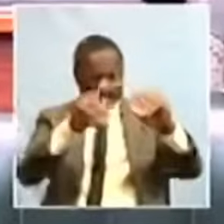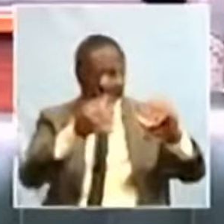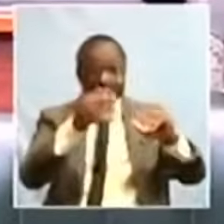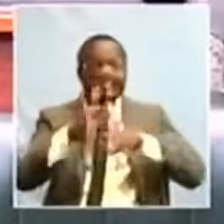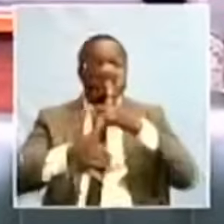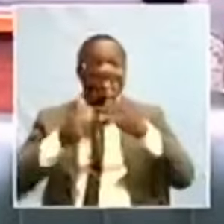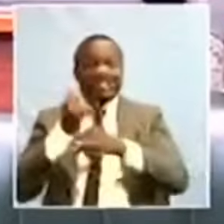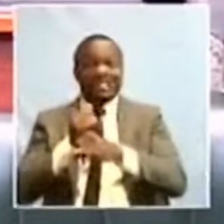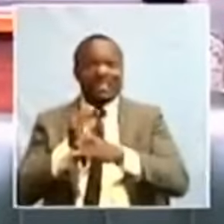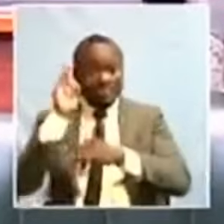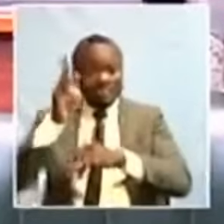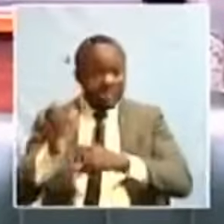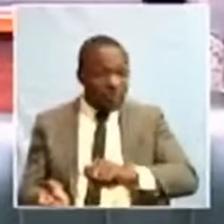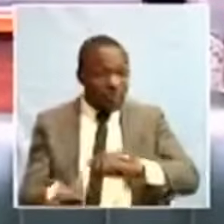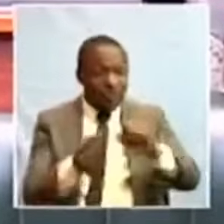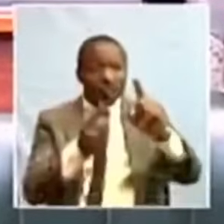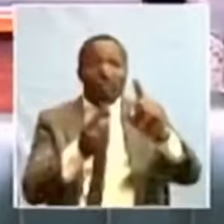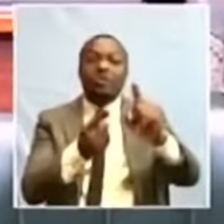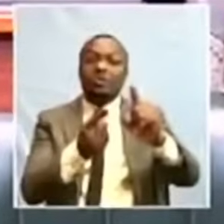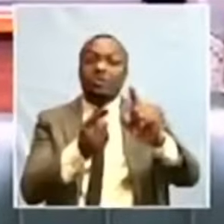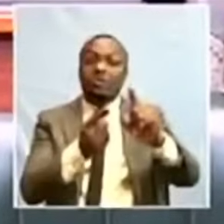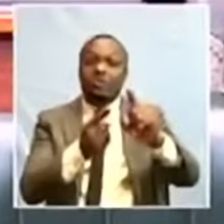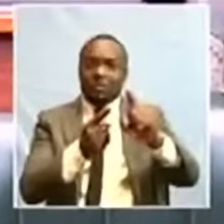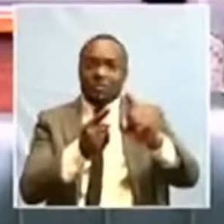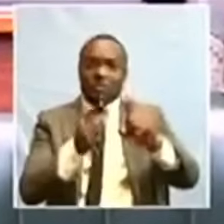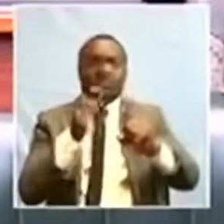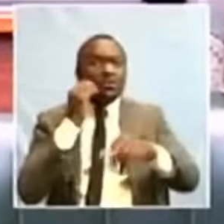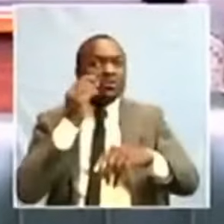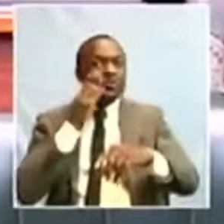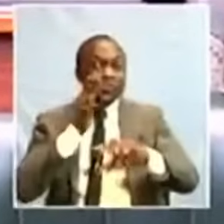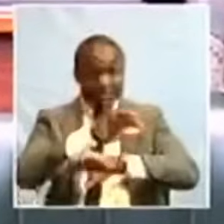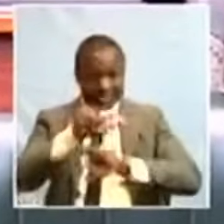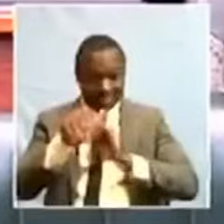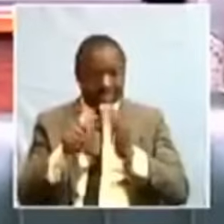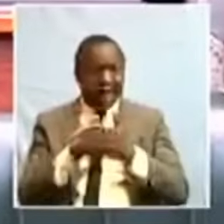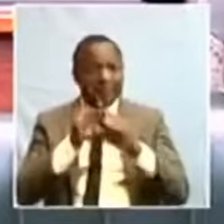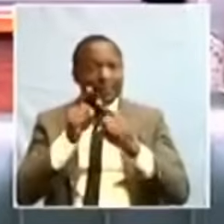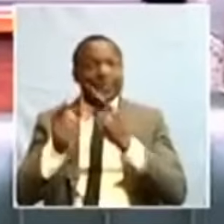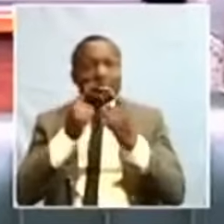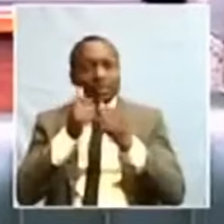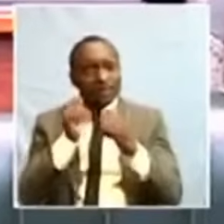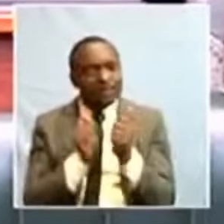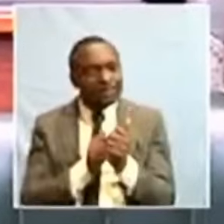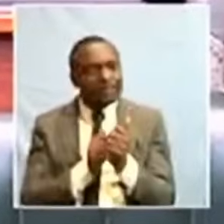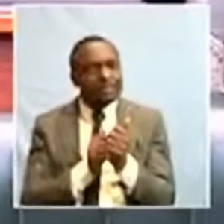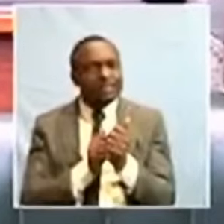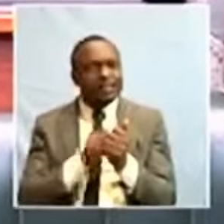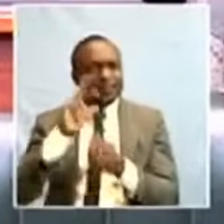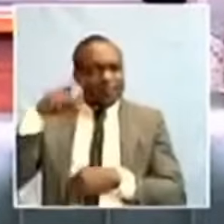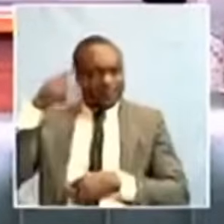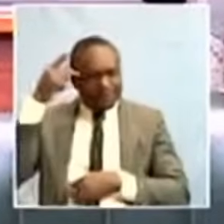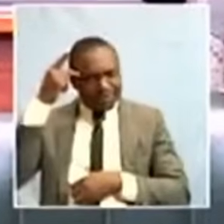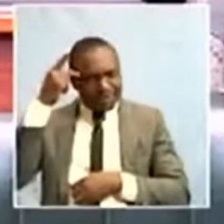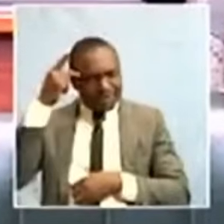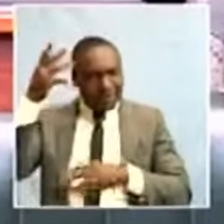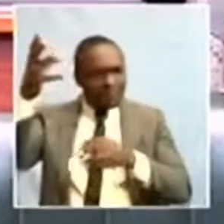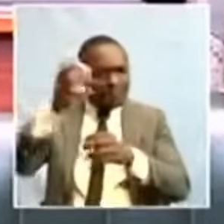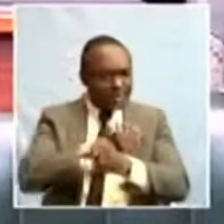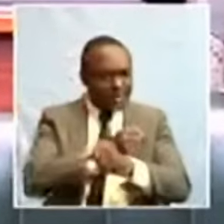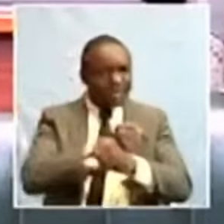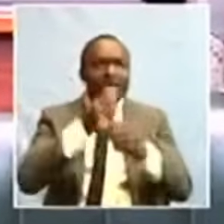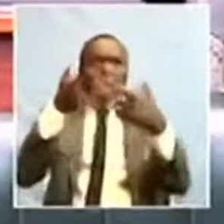We will all exit and go home. But if he's talking of the political winning and